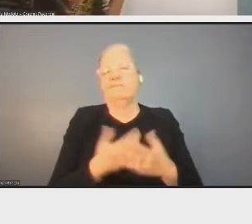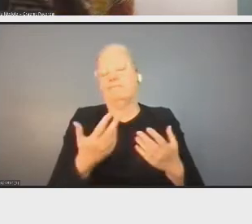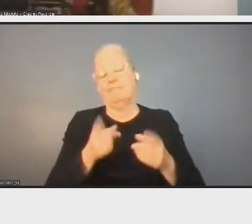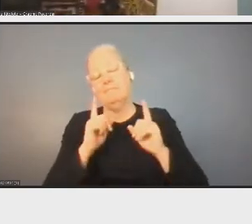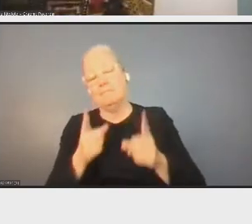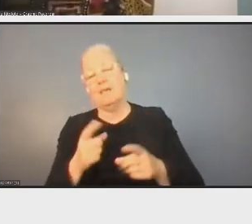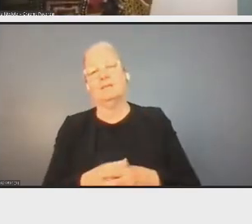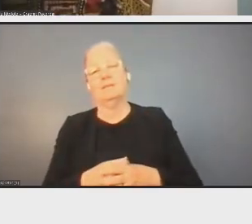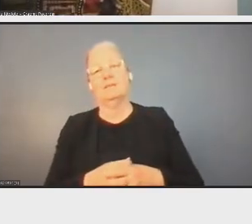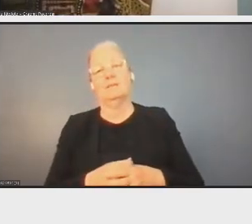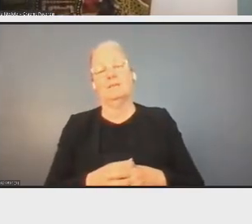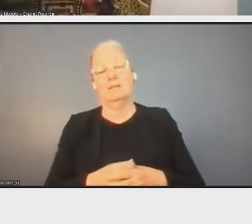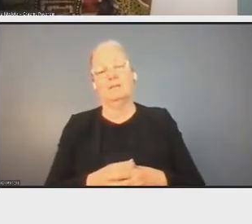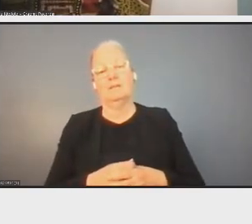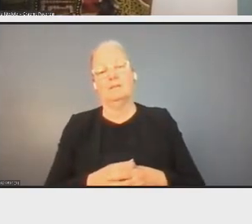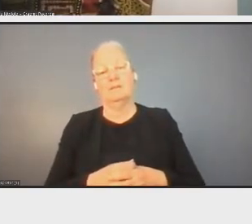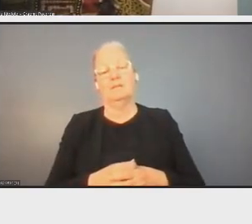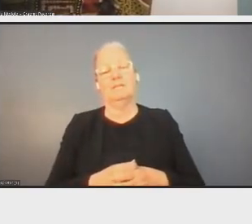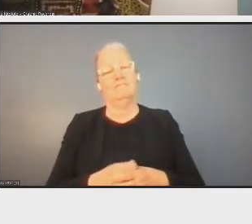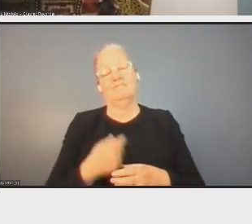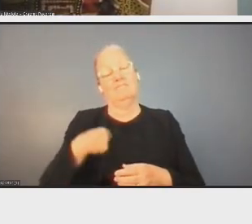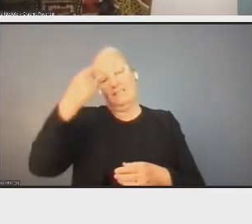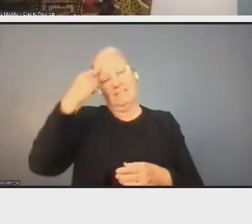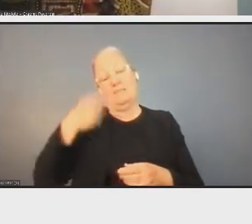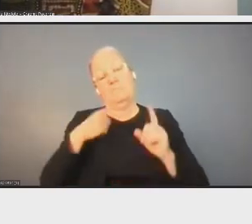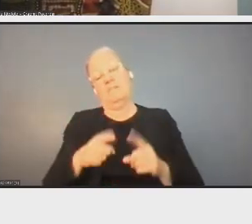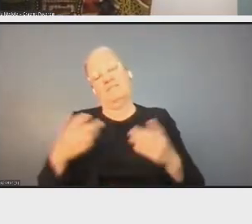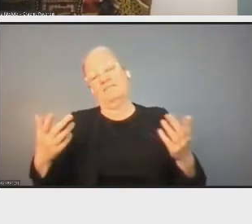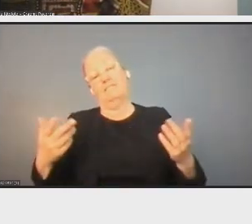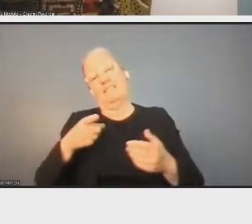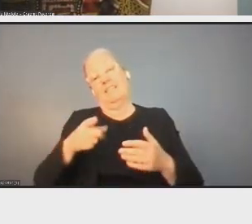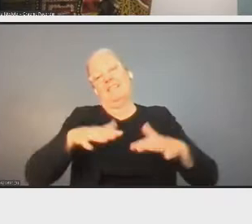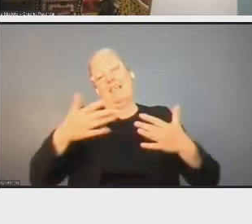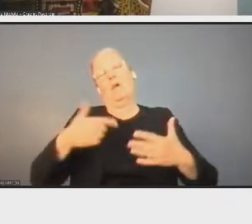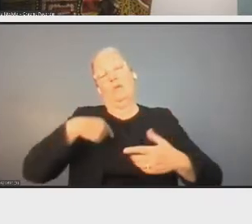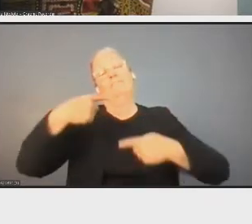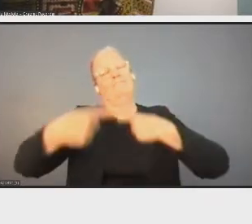closing of gaps between women. That's the only way we have. Thank you very much.